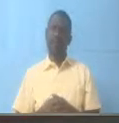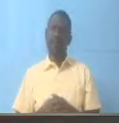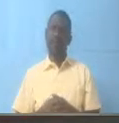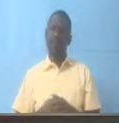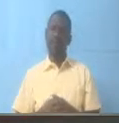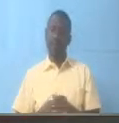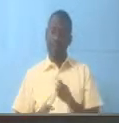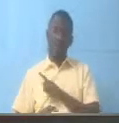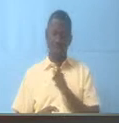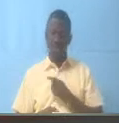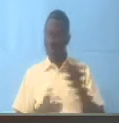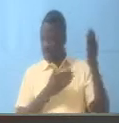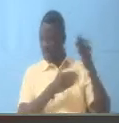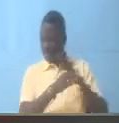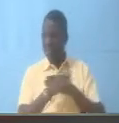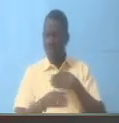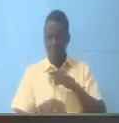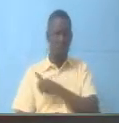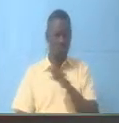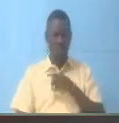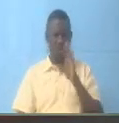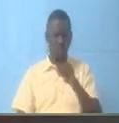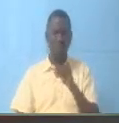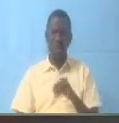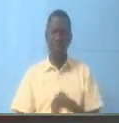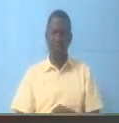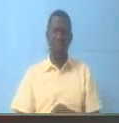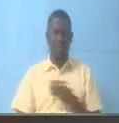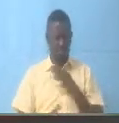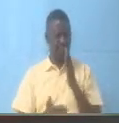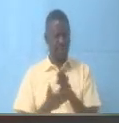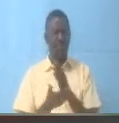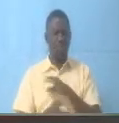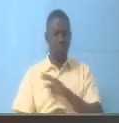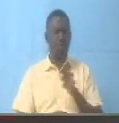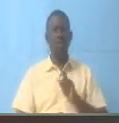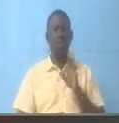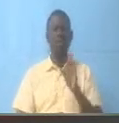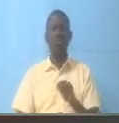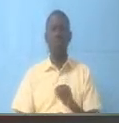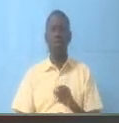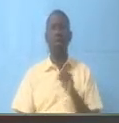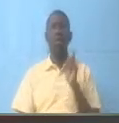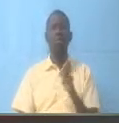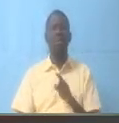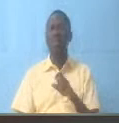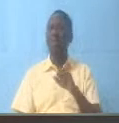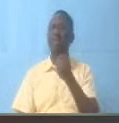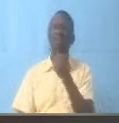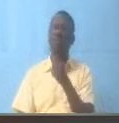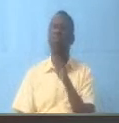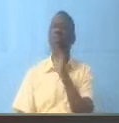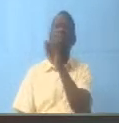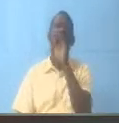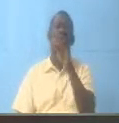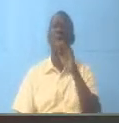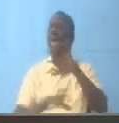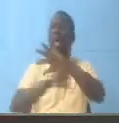We did that. I have no doubt about that. def nañ loolu amoo ci benn jaax-jaaxle. But you cannot call everybody. waaye nag mënoo oo